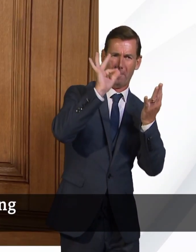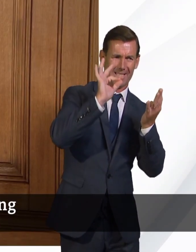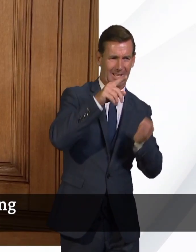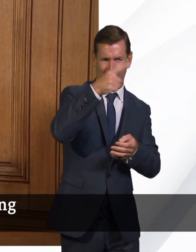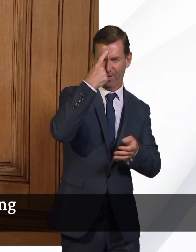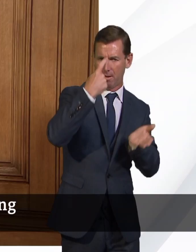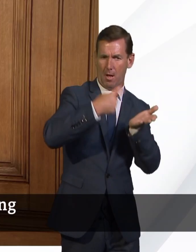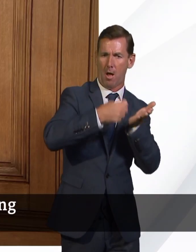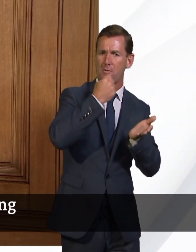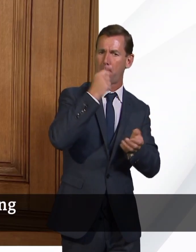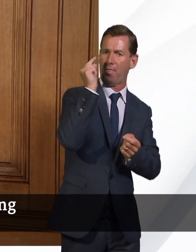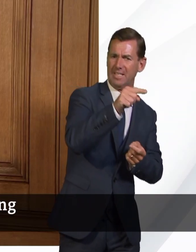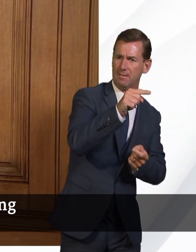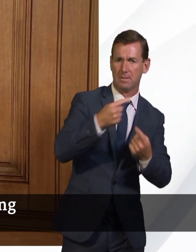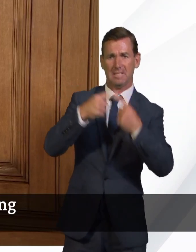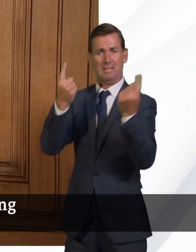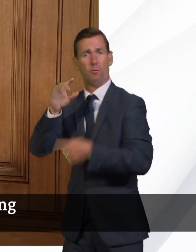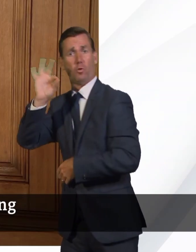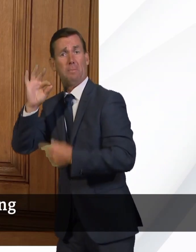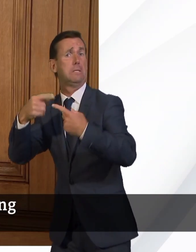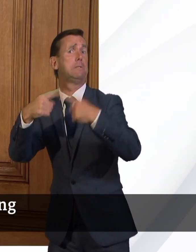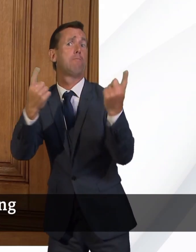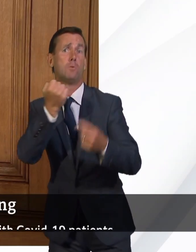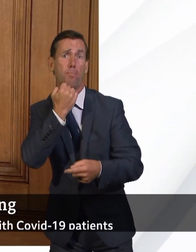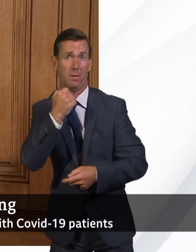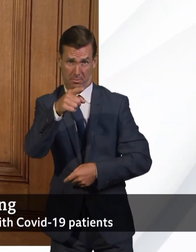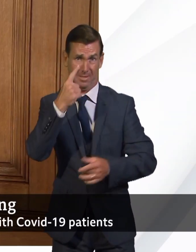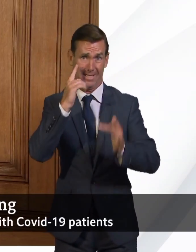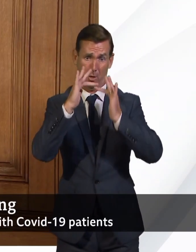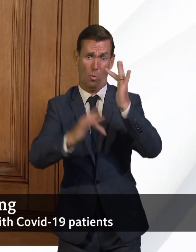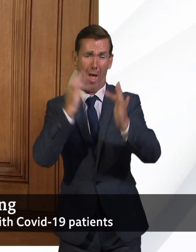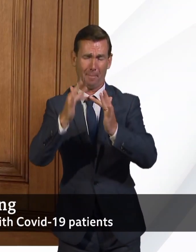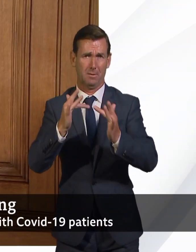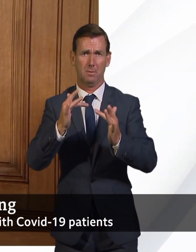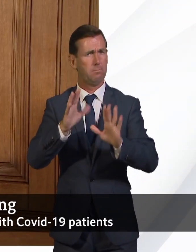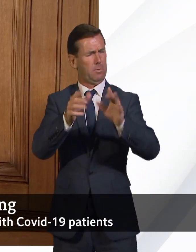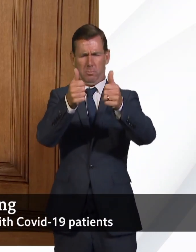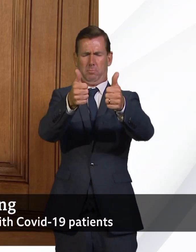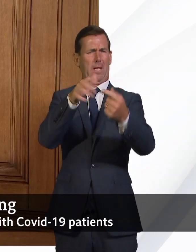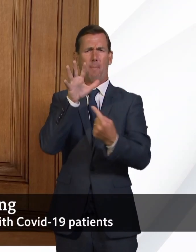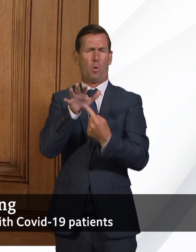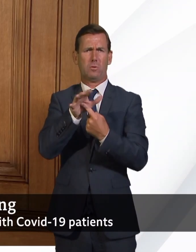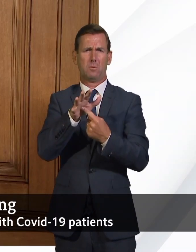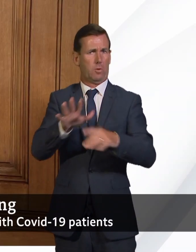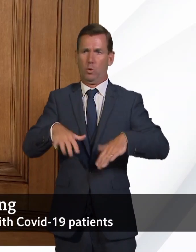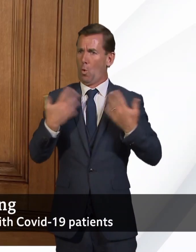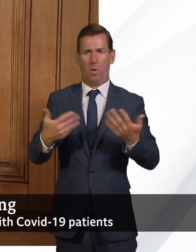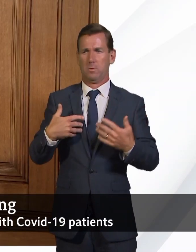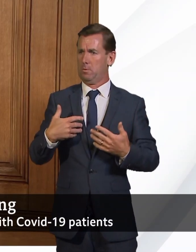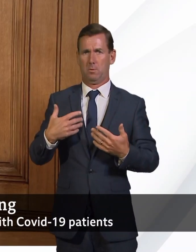will find published on the web now slightly different variations. And that's really important because it challenges, if there